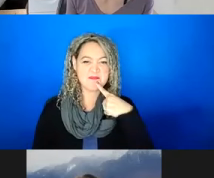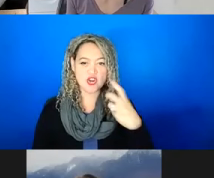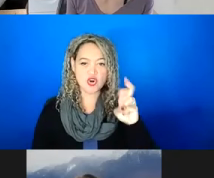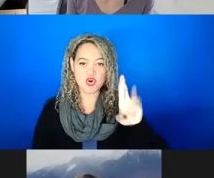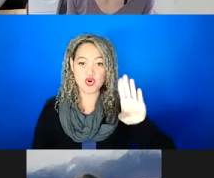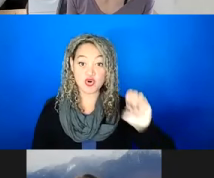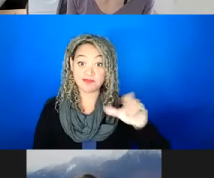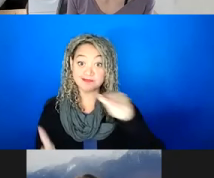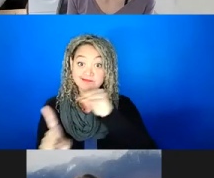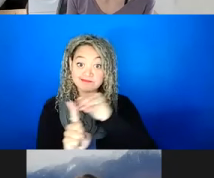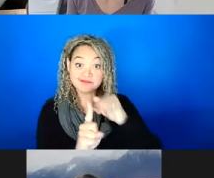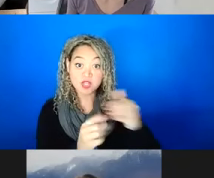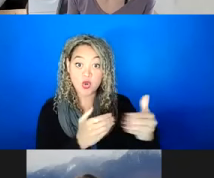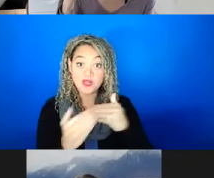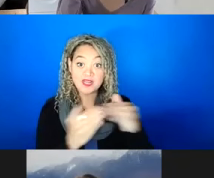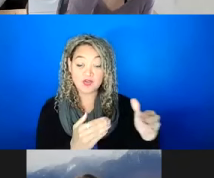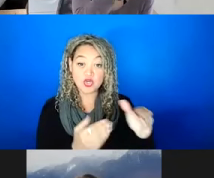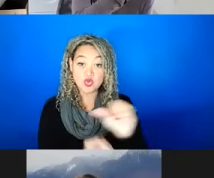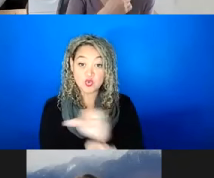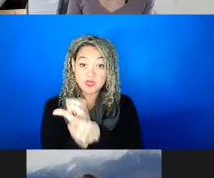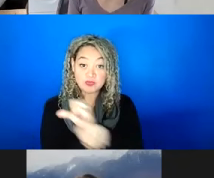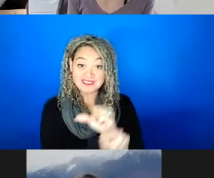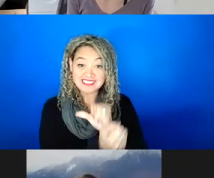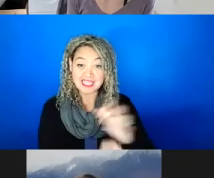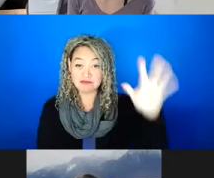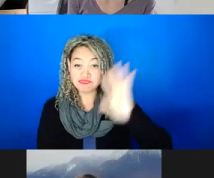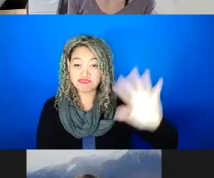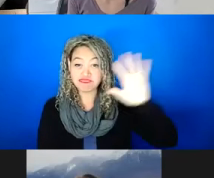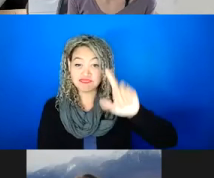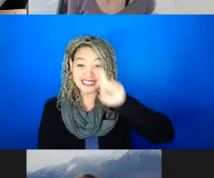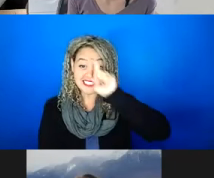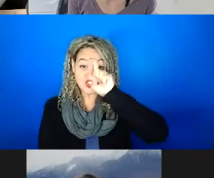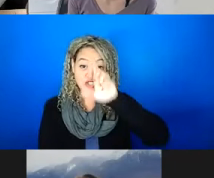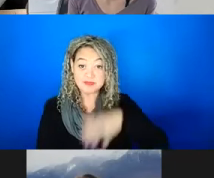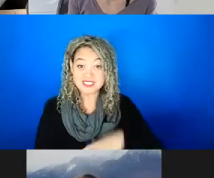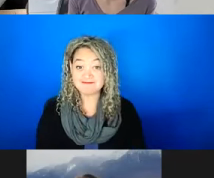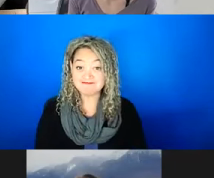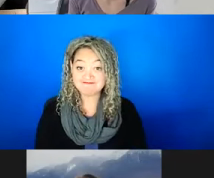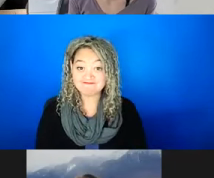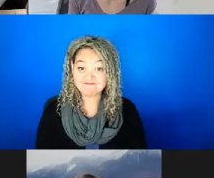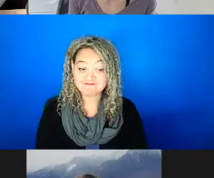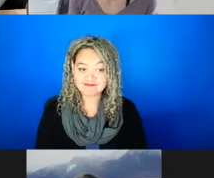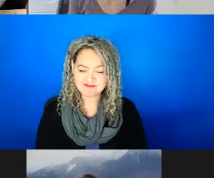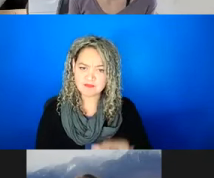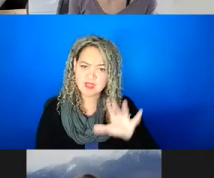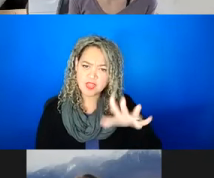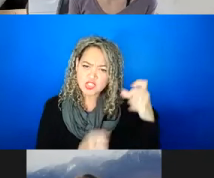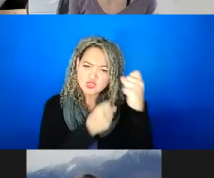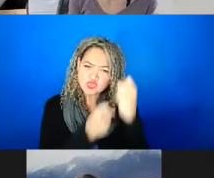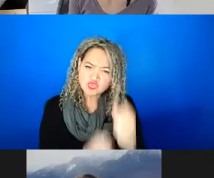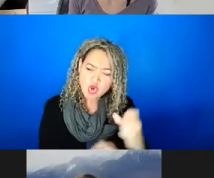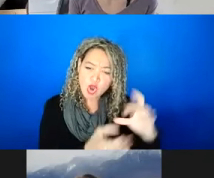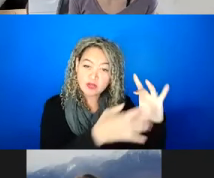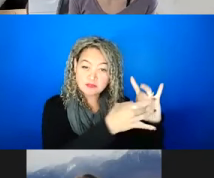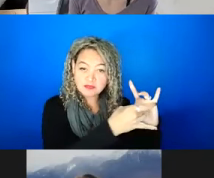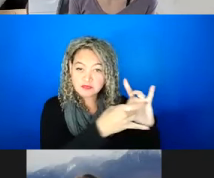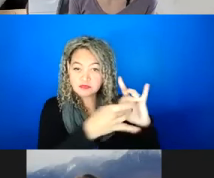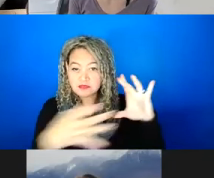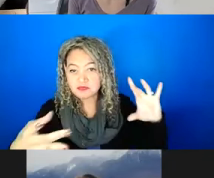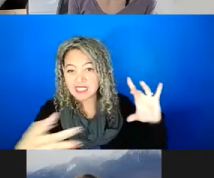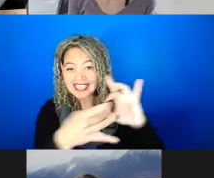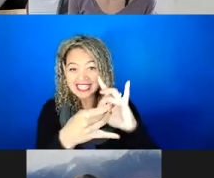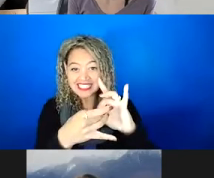us of when we were slaves in Egypt, right? So there's a strong link between